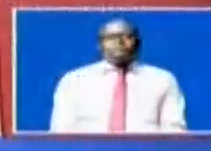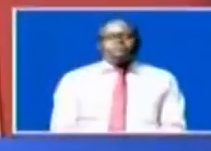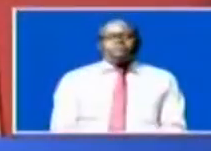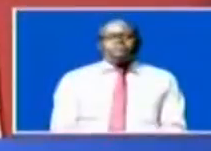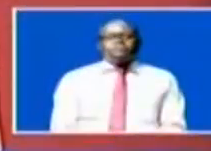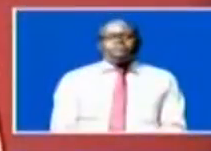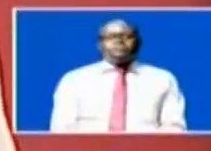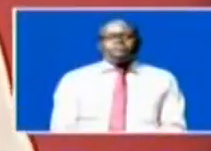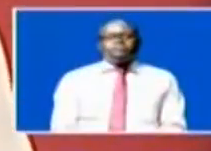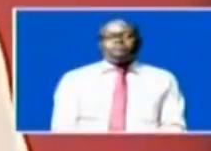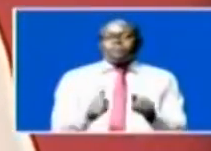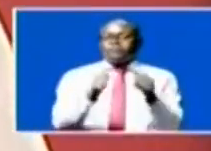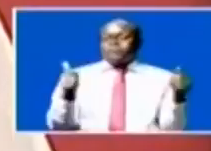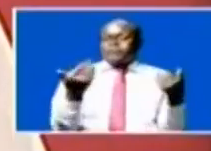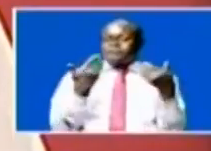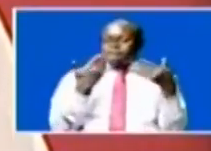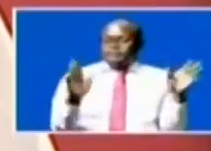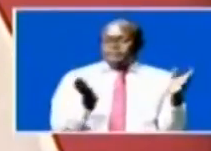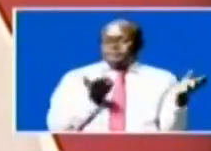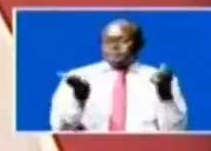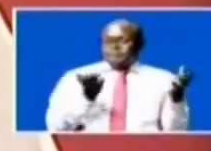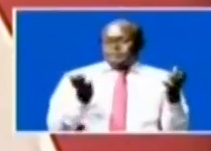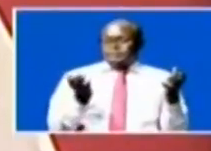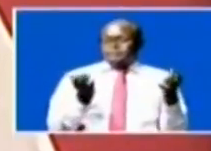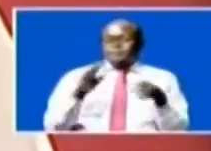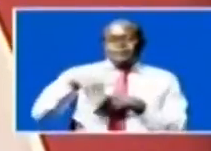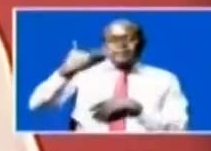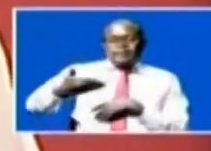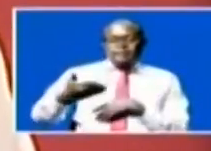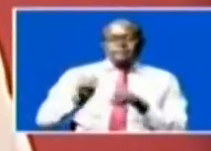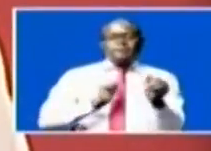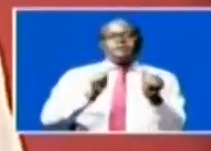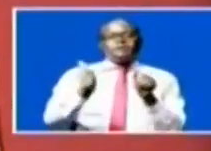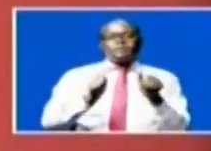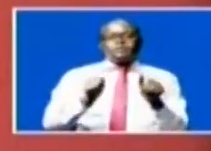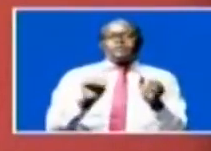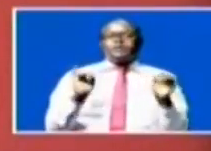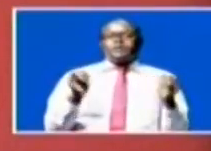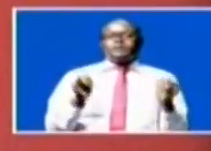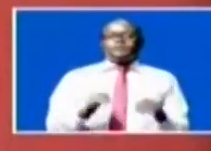All right, that's all we had in the world of business. Up next is sports news.